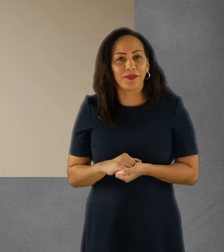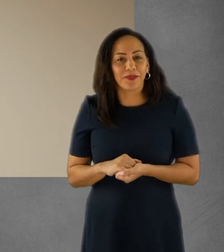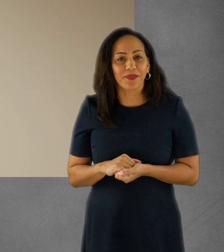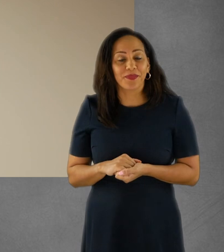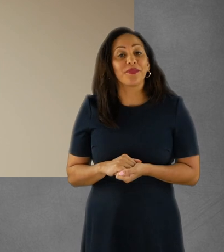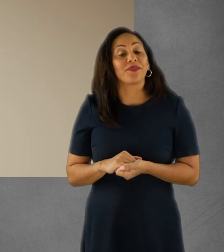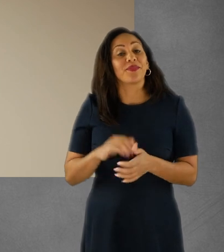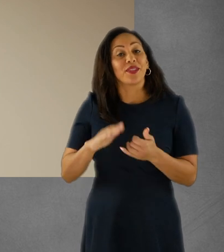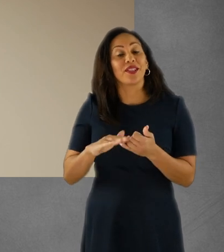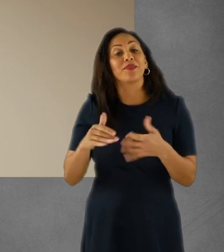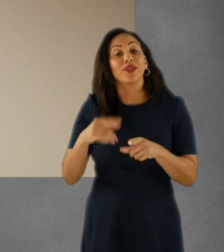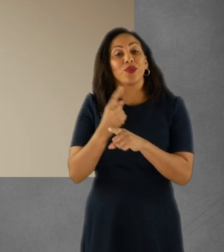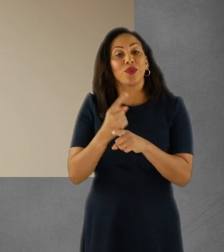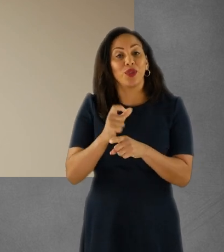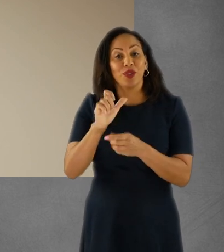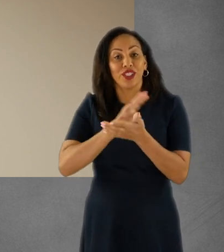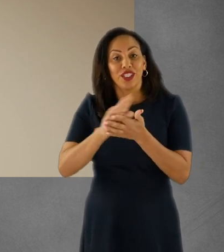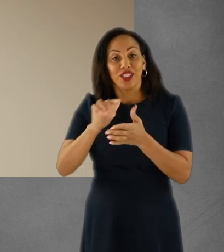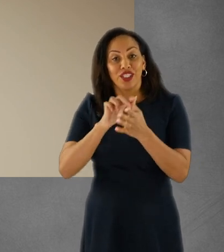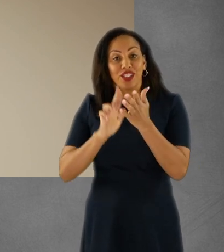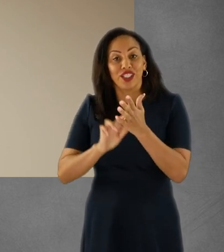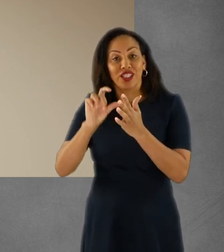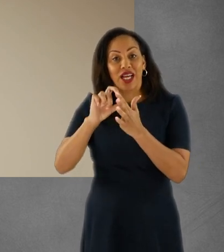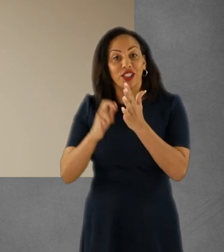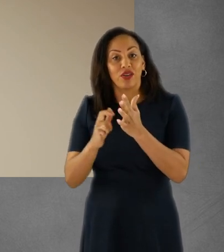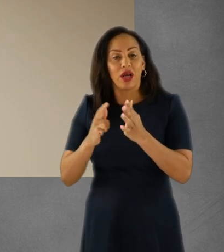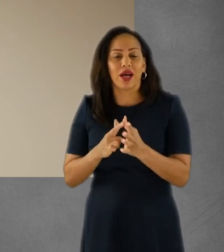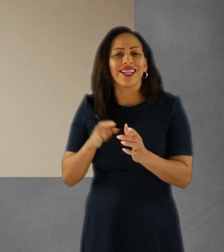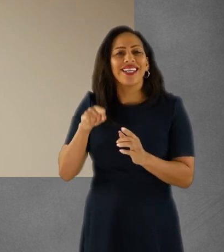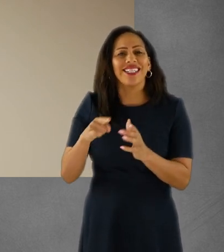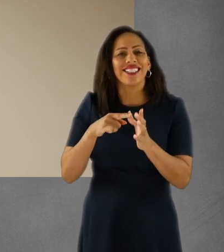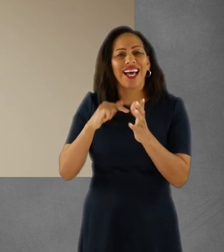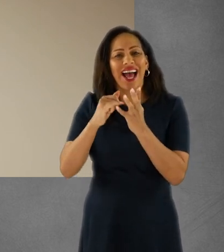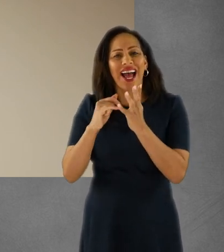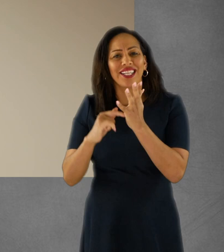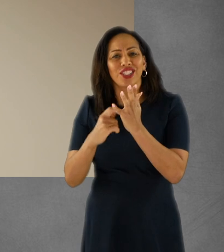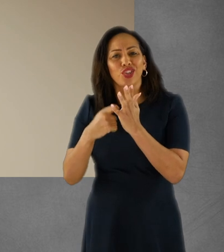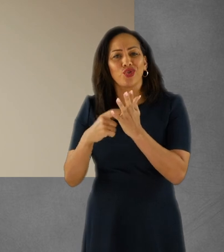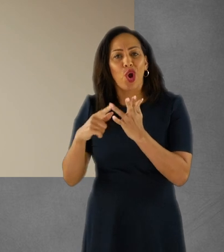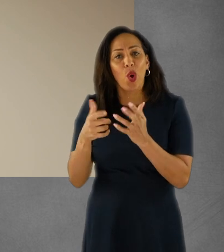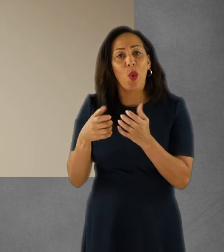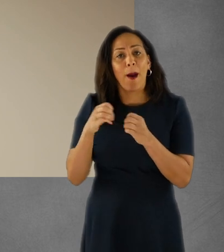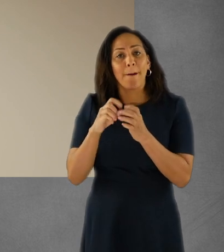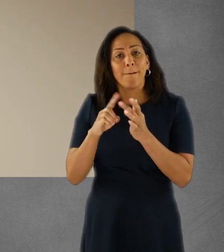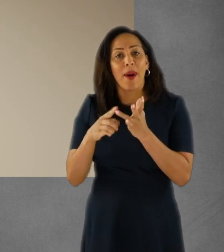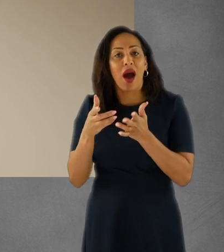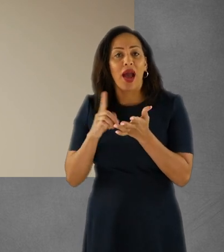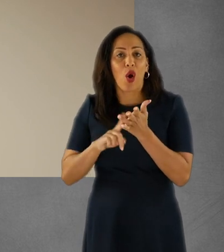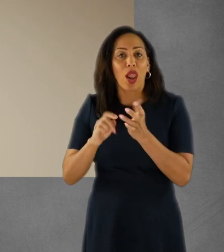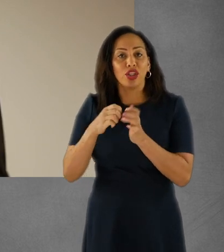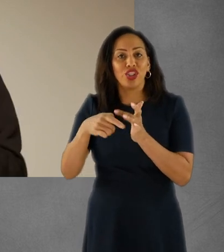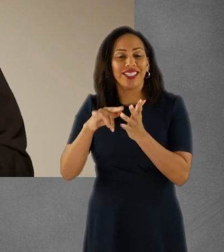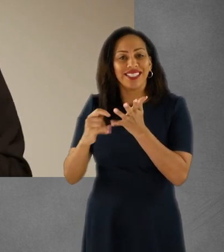Chandra? And then we spoke to Chandra, who is he's the astrobiologist and one of the main of the 20 scientists who wrote the original